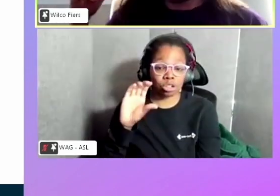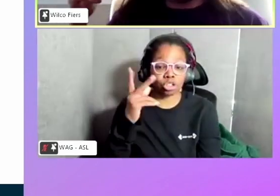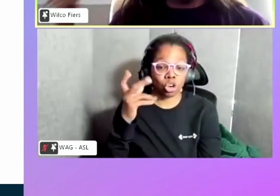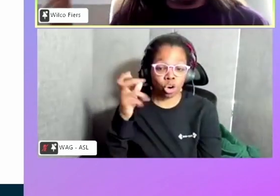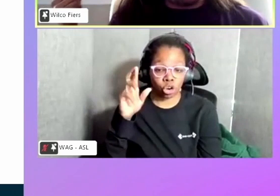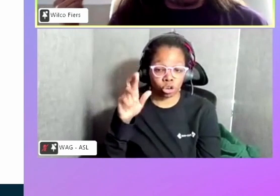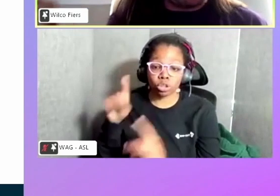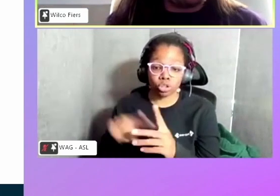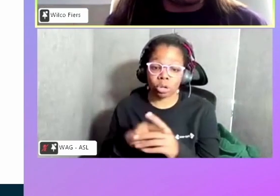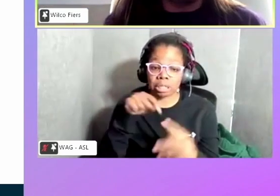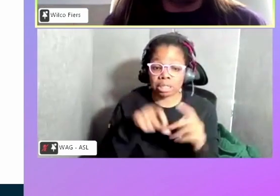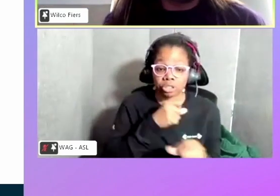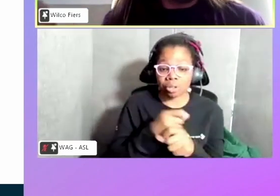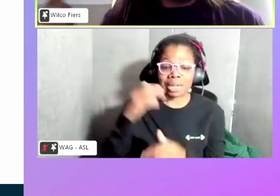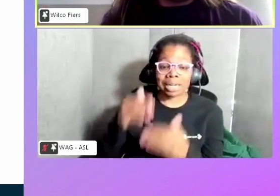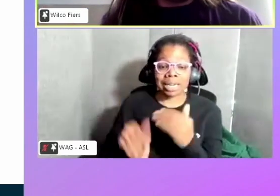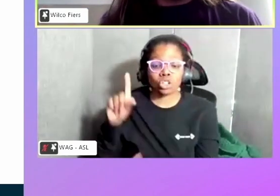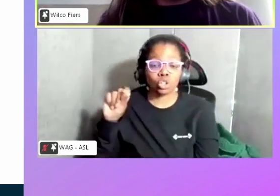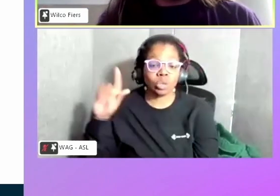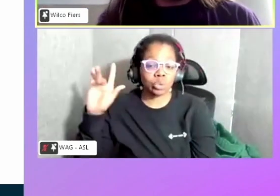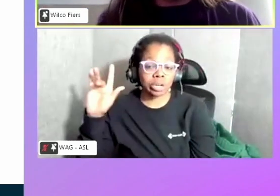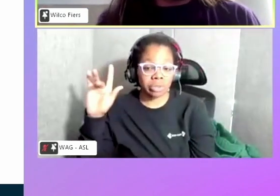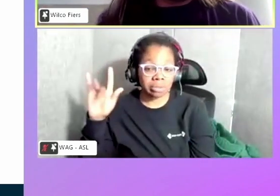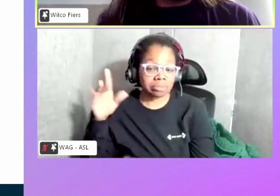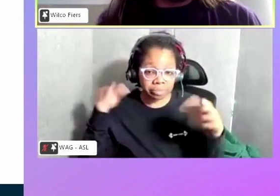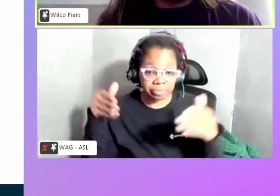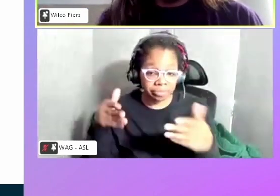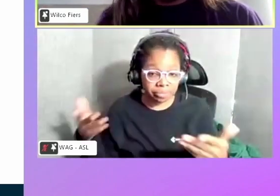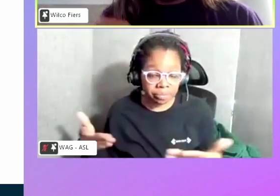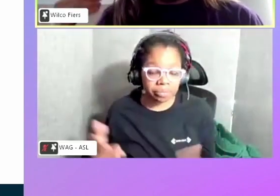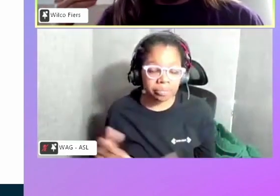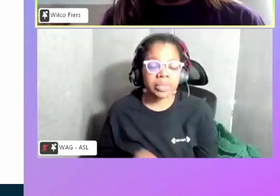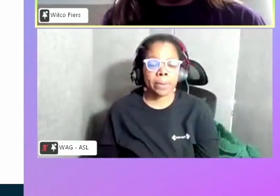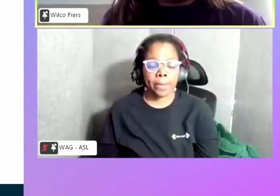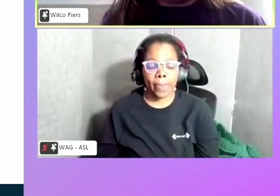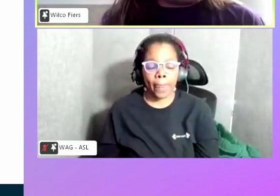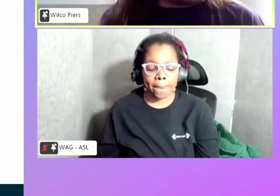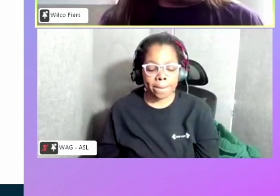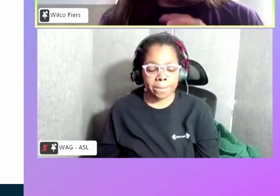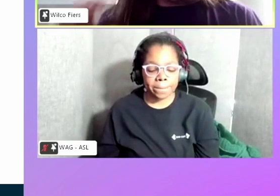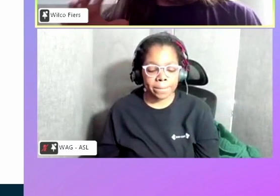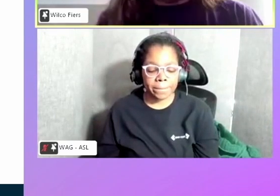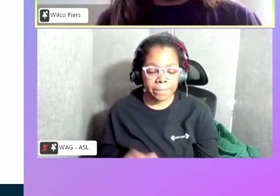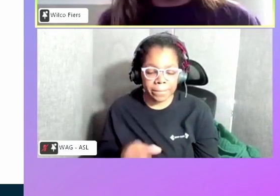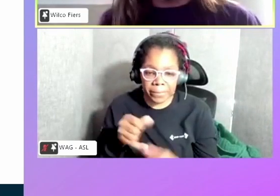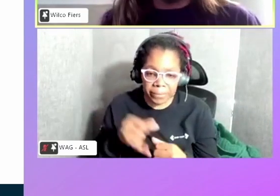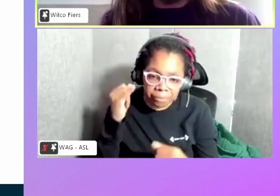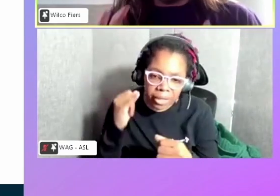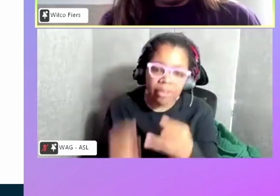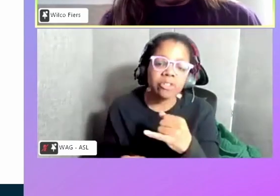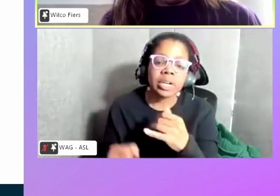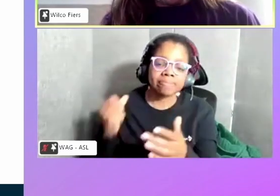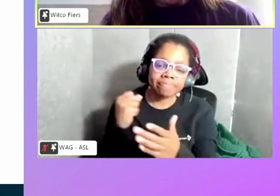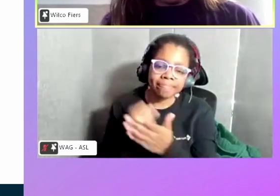and ends in 2025. The focus there is really going to be to finalize these